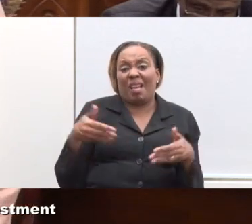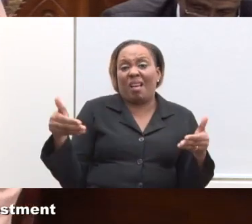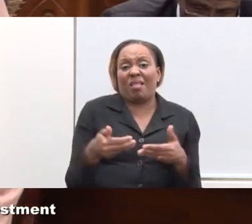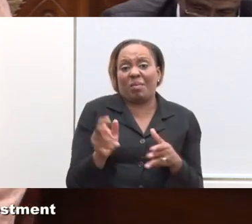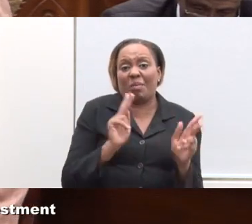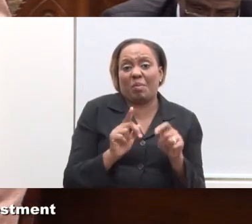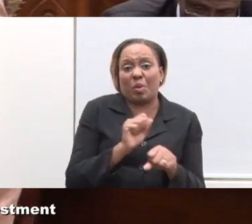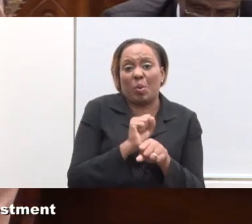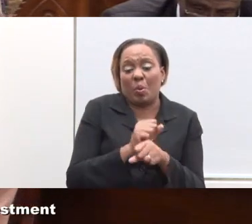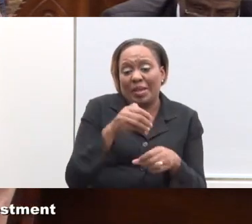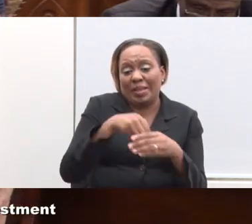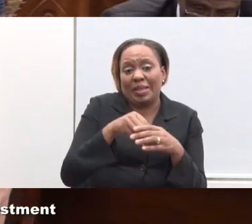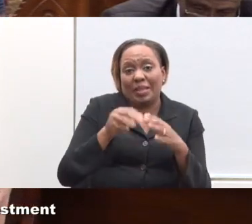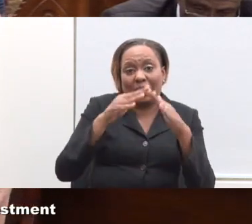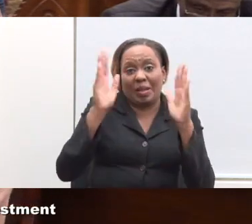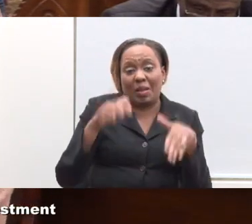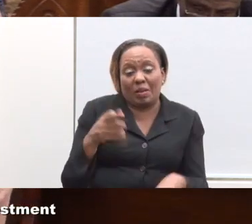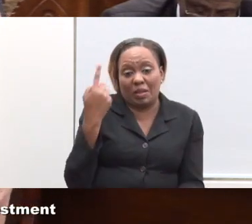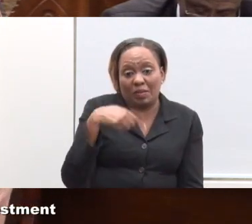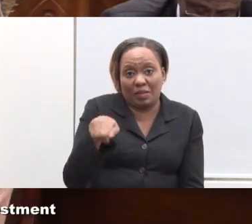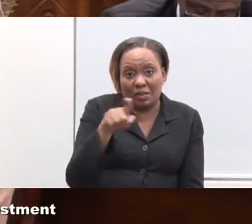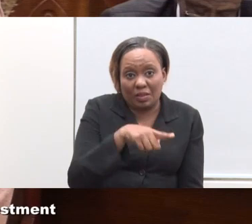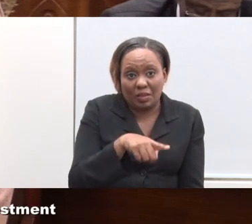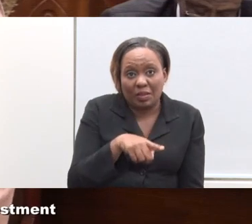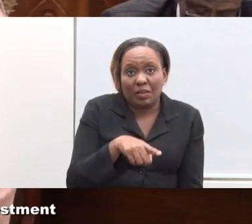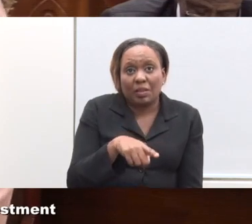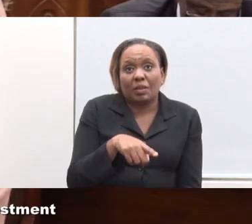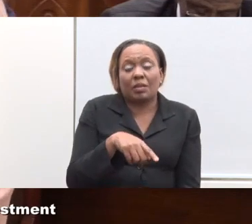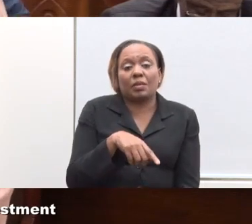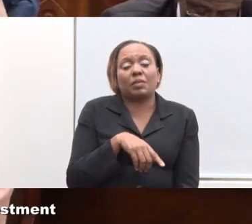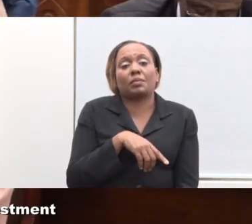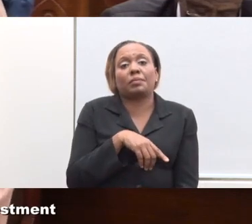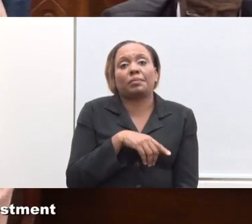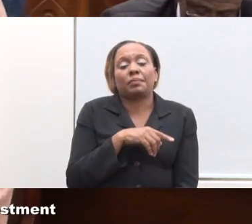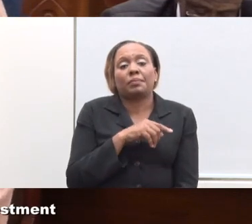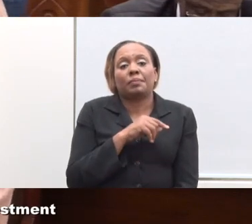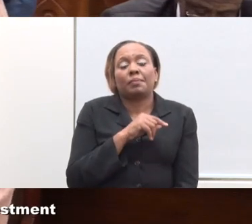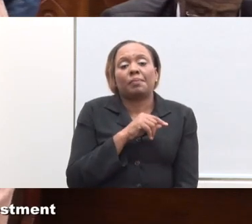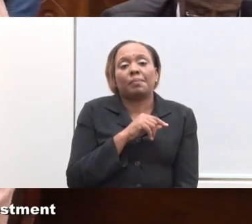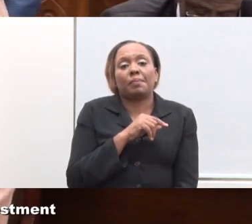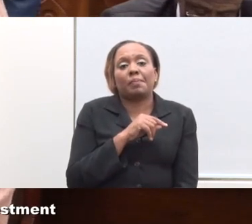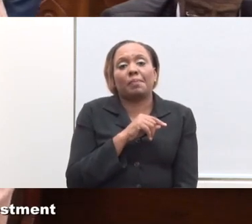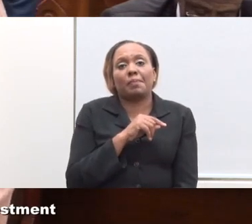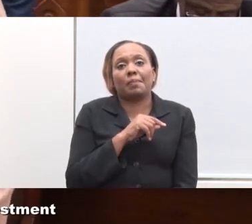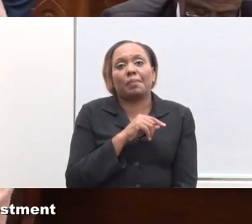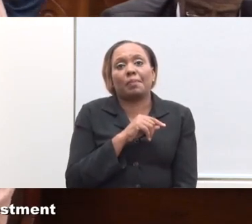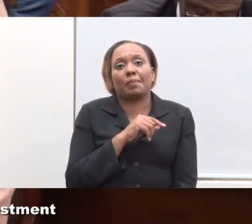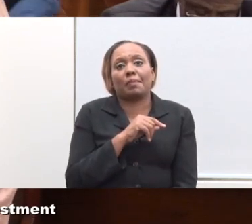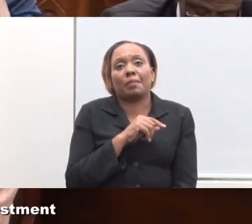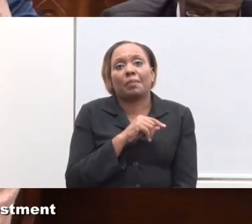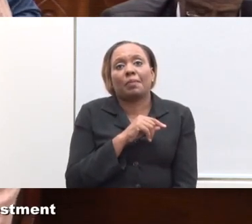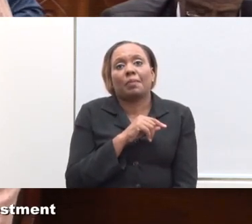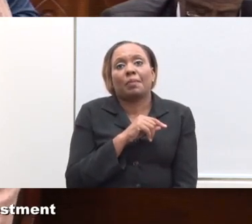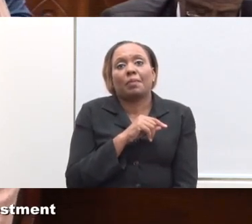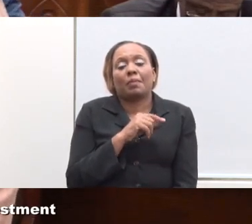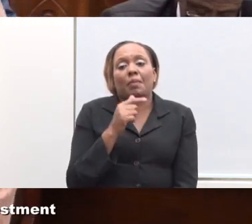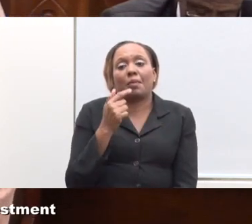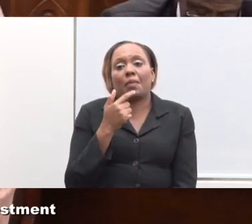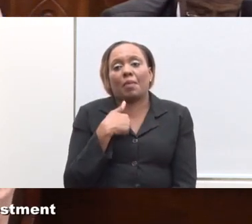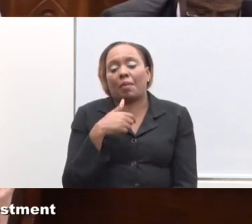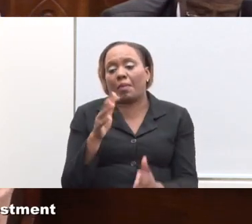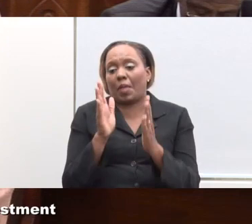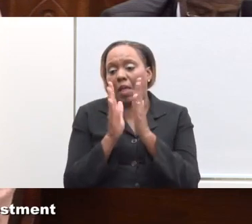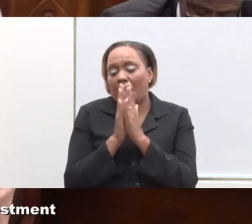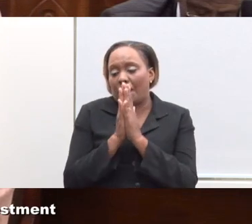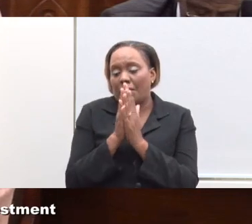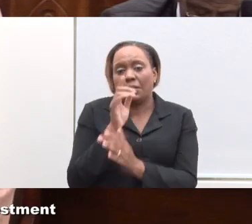that they can because they're earning better than most, I am directly appealing to the people of